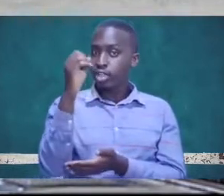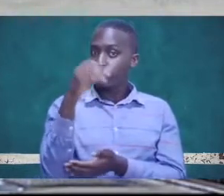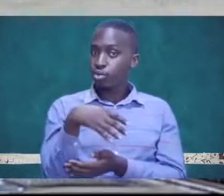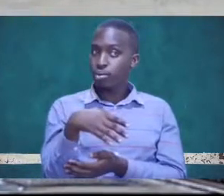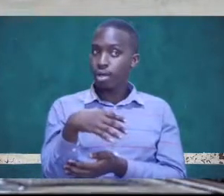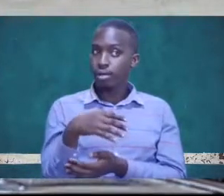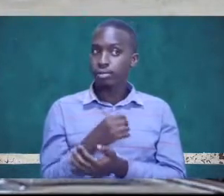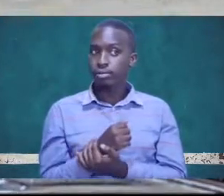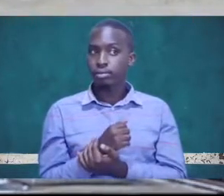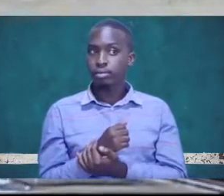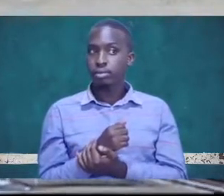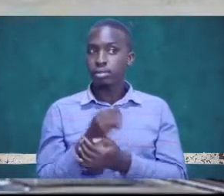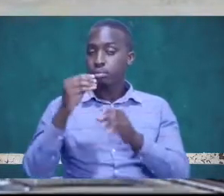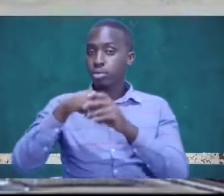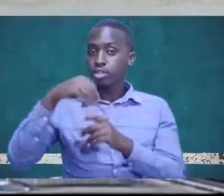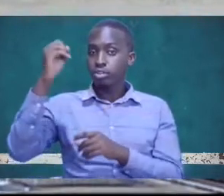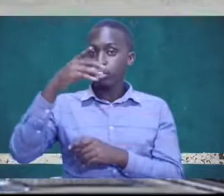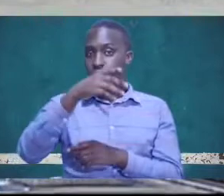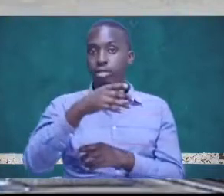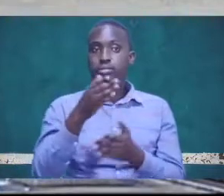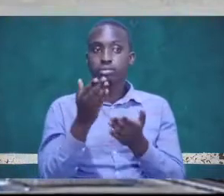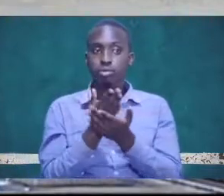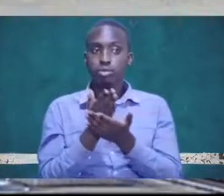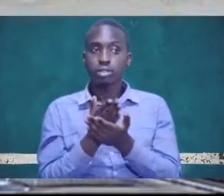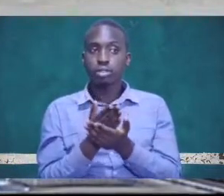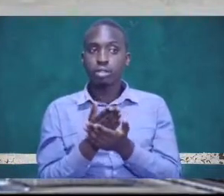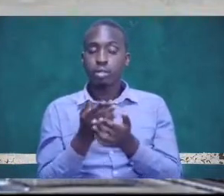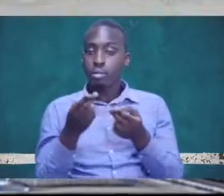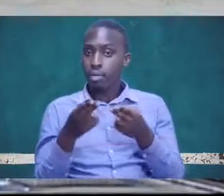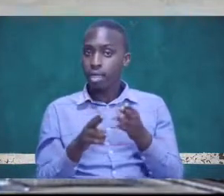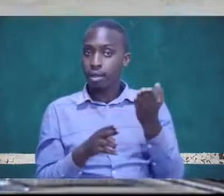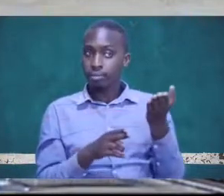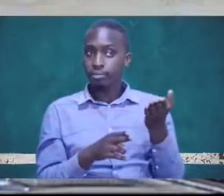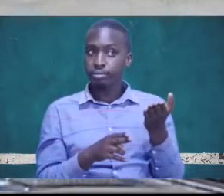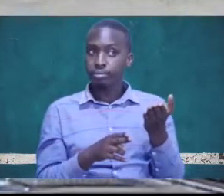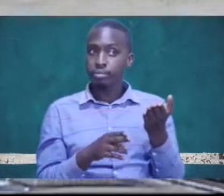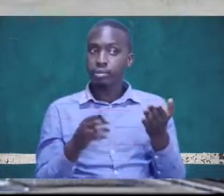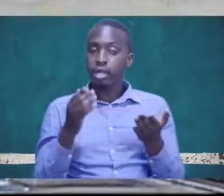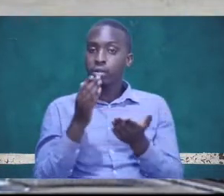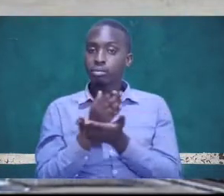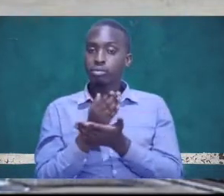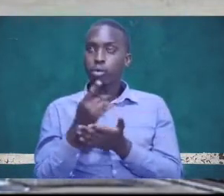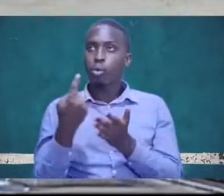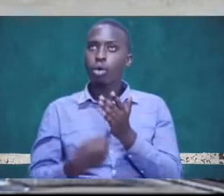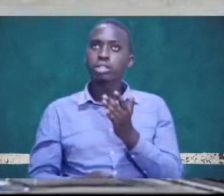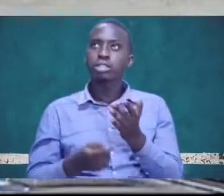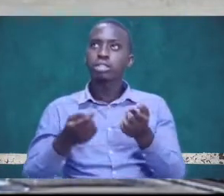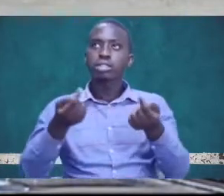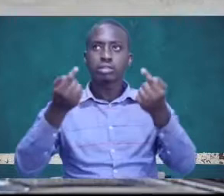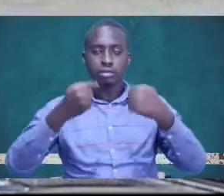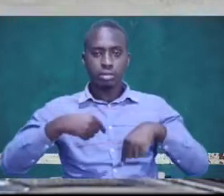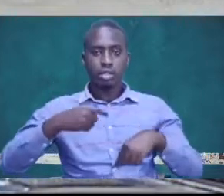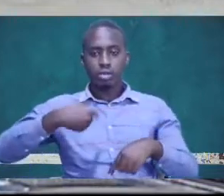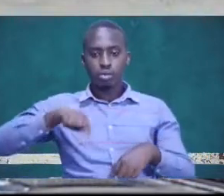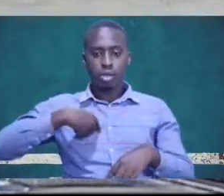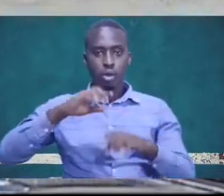into the sun, this reaction takes place, and what we feel, or what comes to